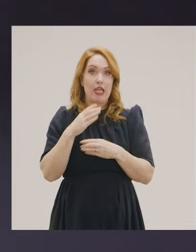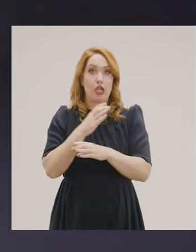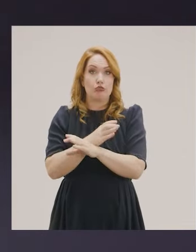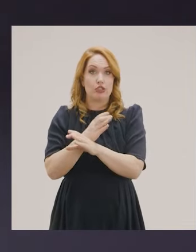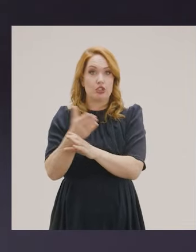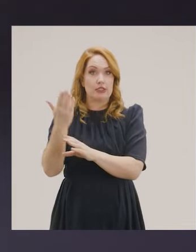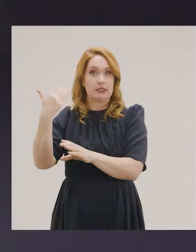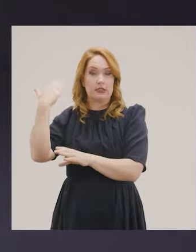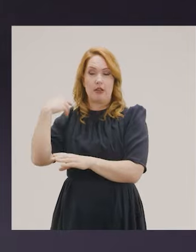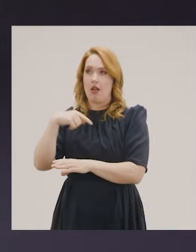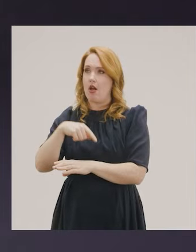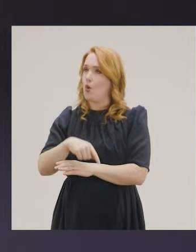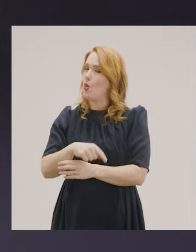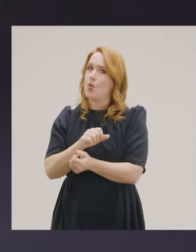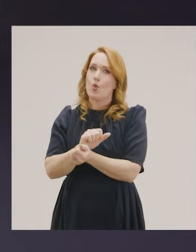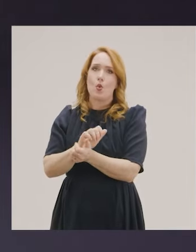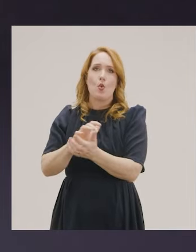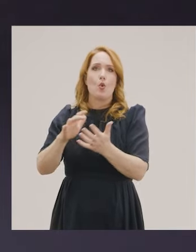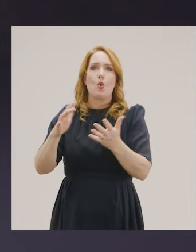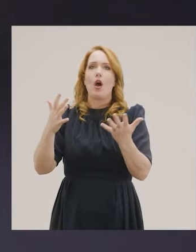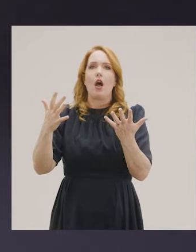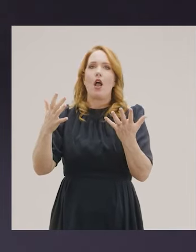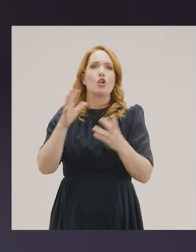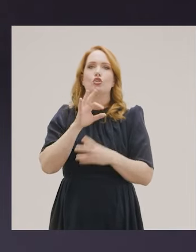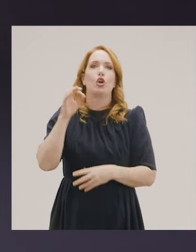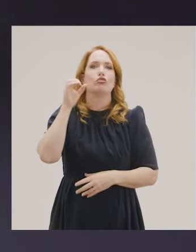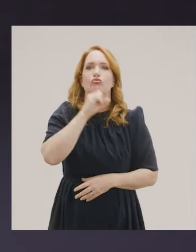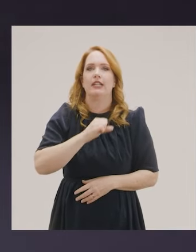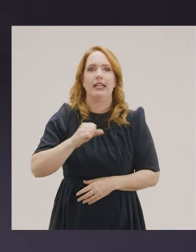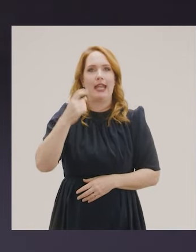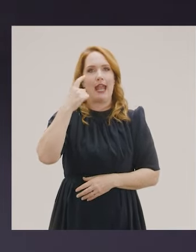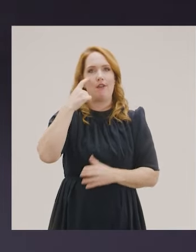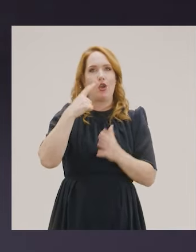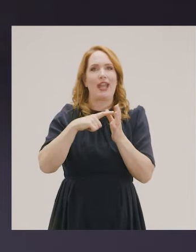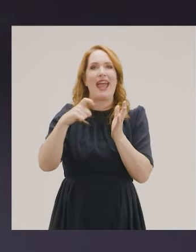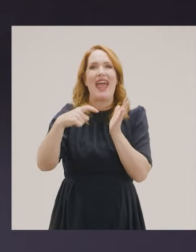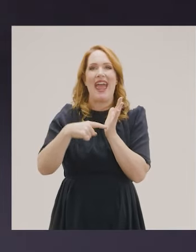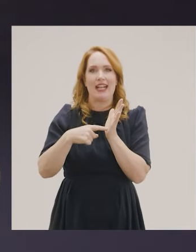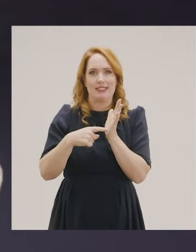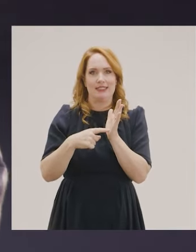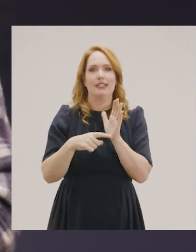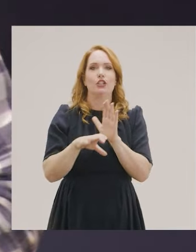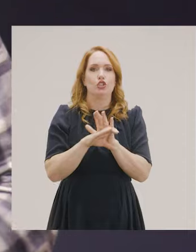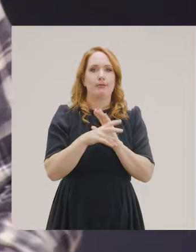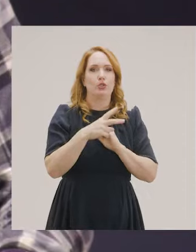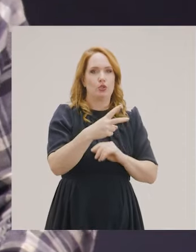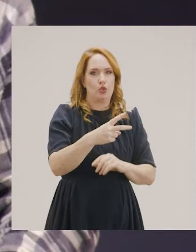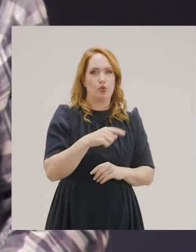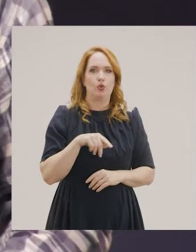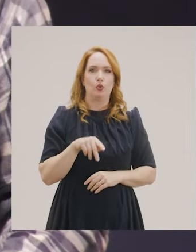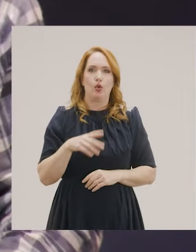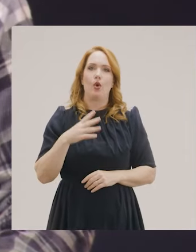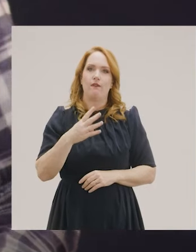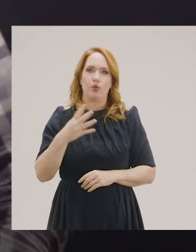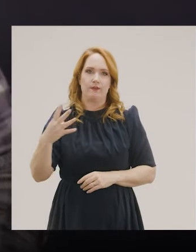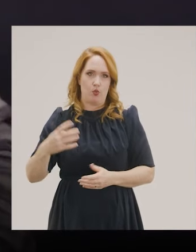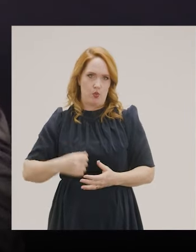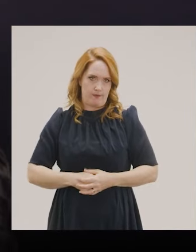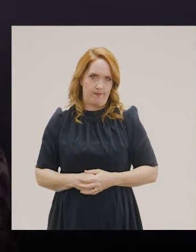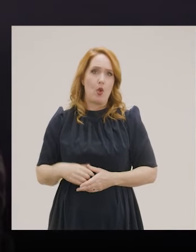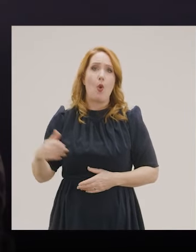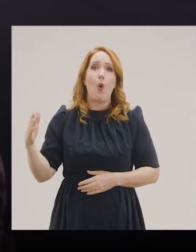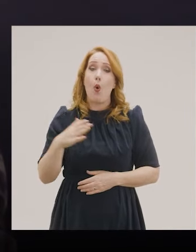radically generous in a way that people are just not like that anywhere that I've ever come across. Let's look at it in Acts chapter 2:44.